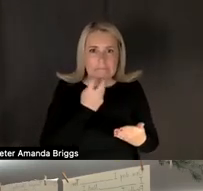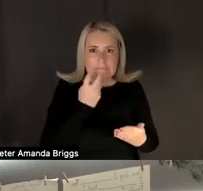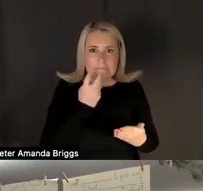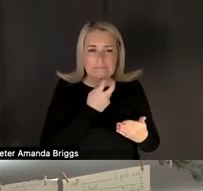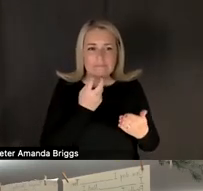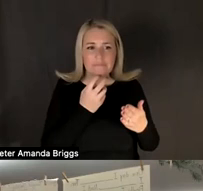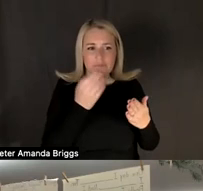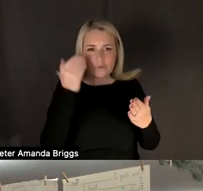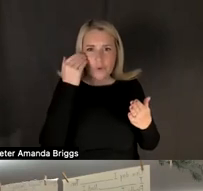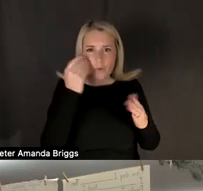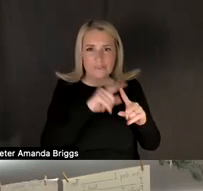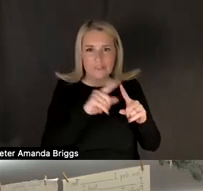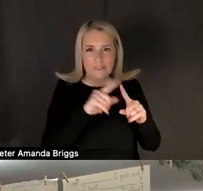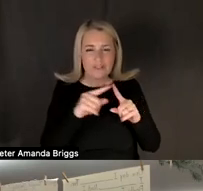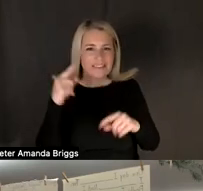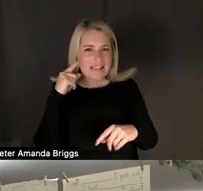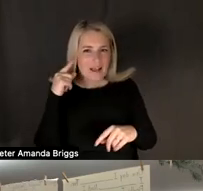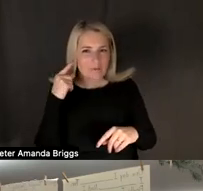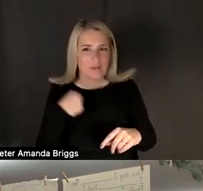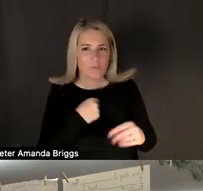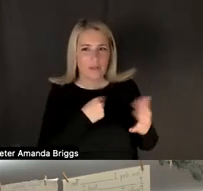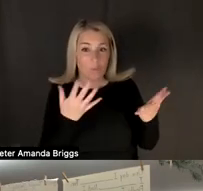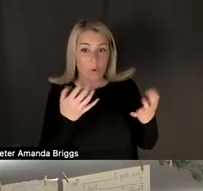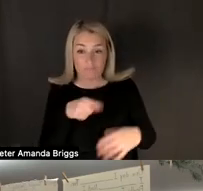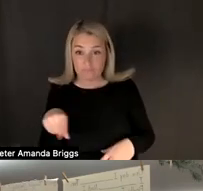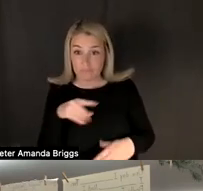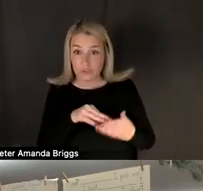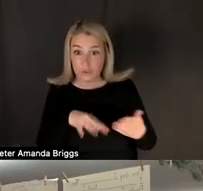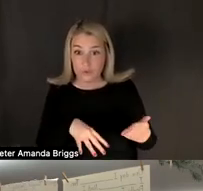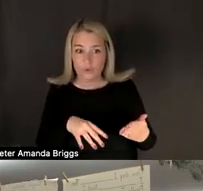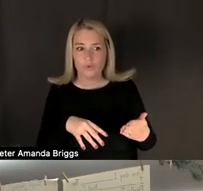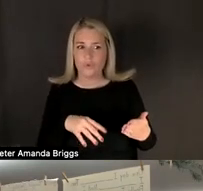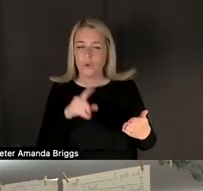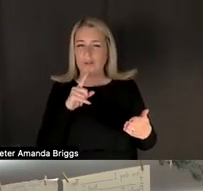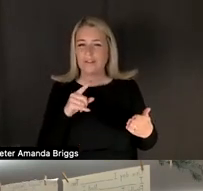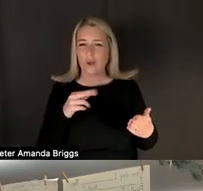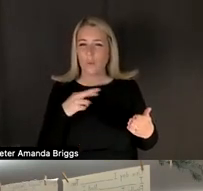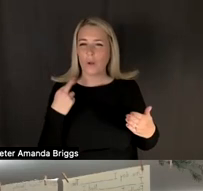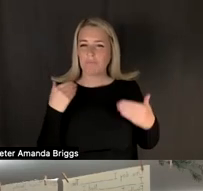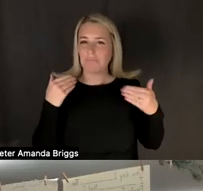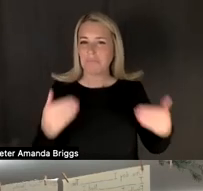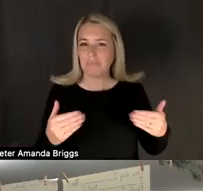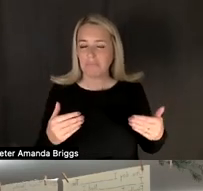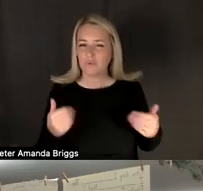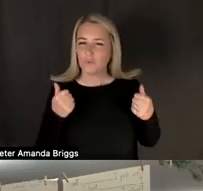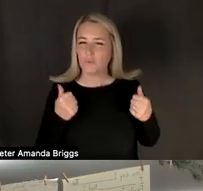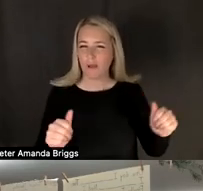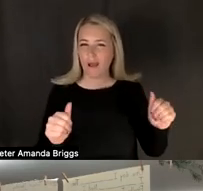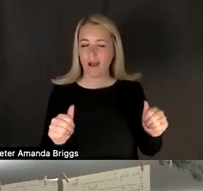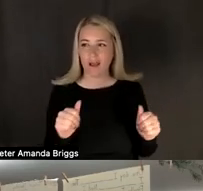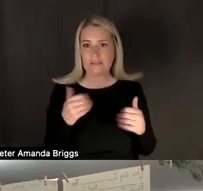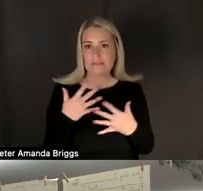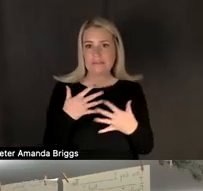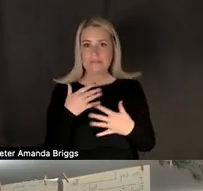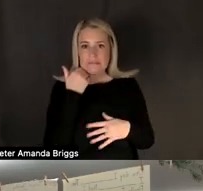sounds. So we want our students to really be risk takers, try really hard to do this and not be scared to try it